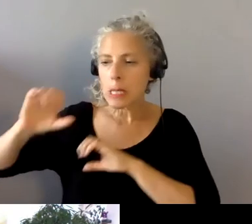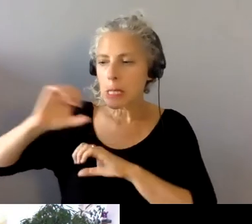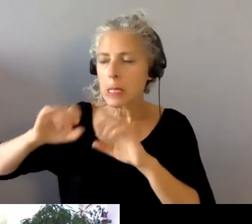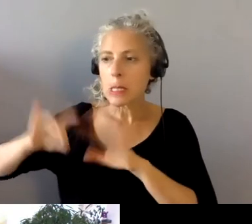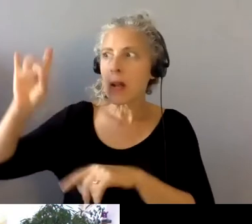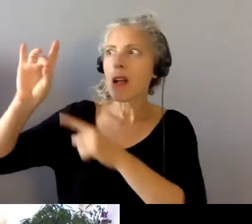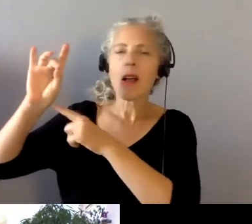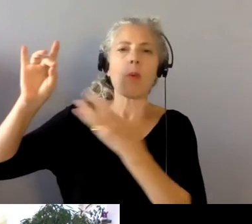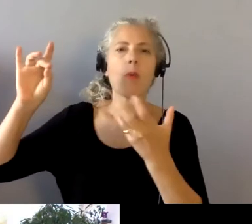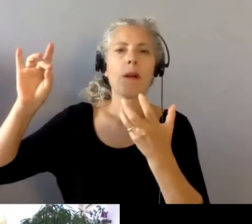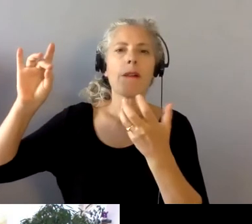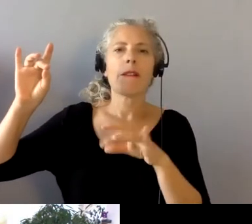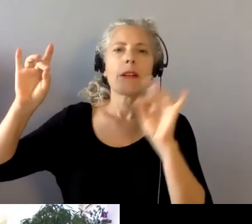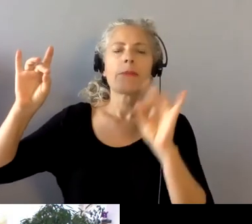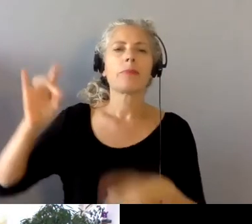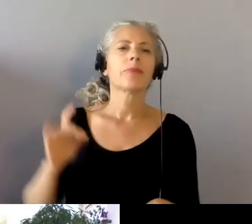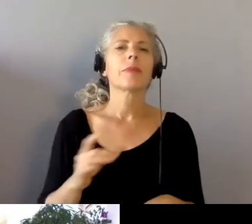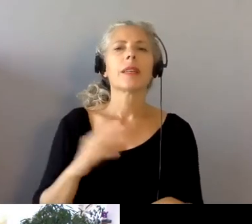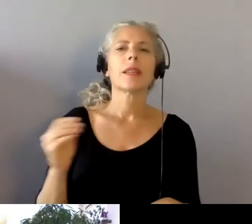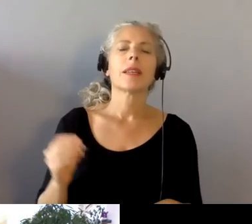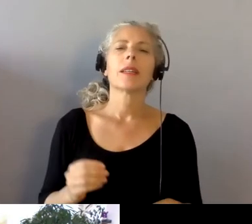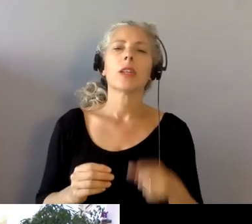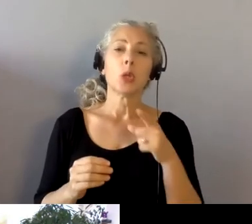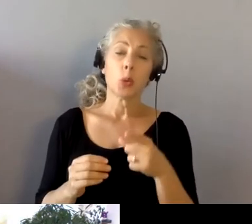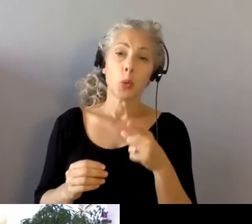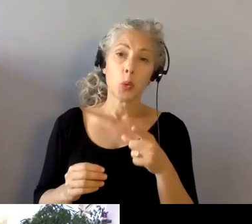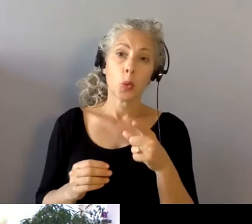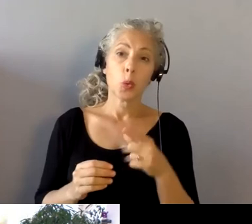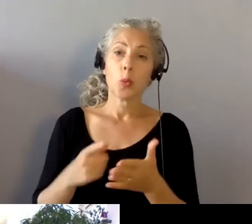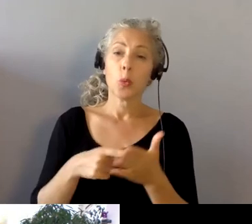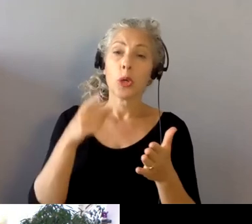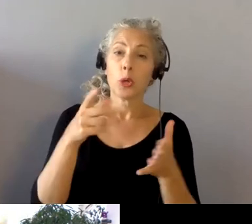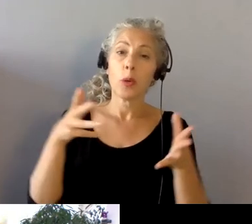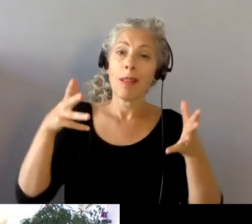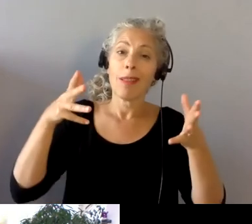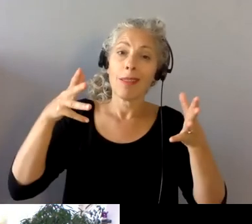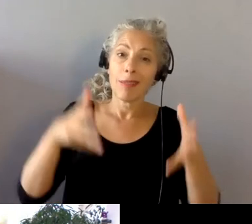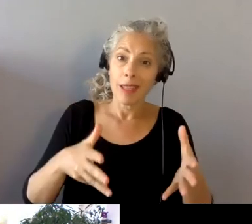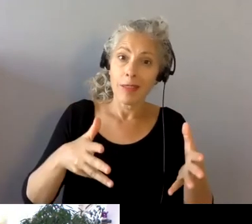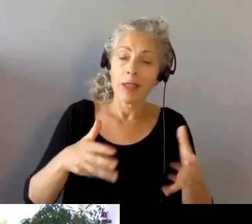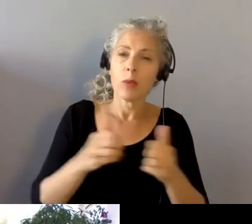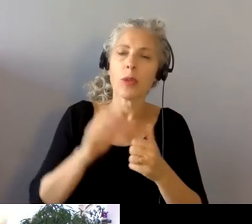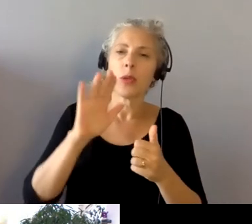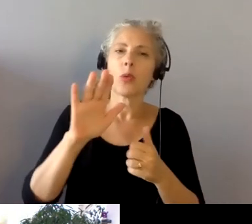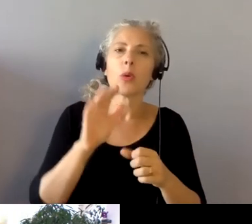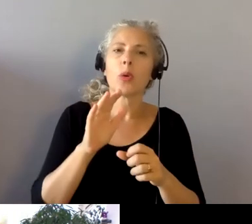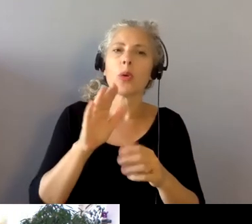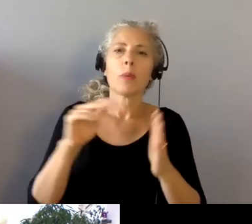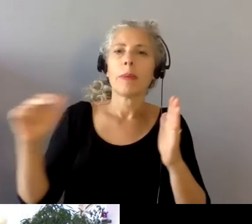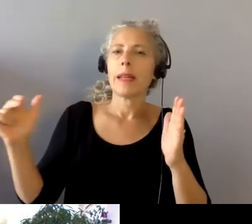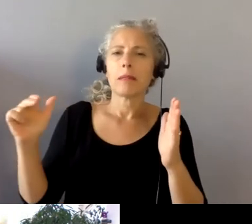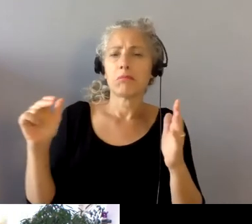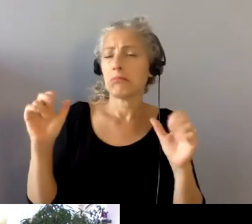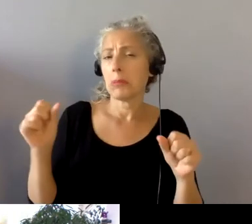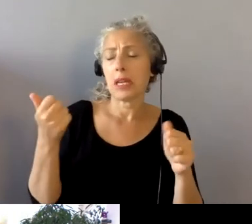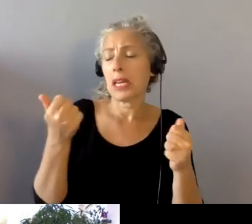what do you feel you are leaving as inheritance with what you are creating? And it can be paintings,